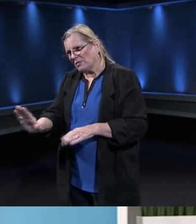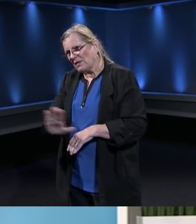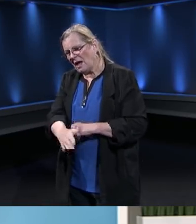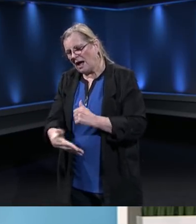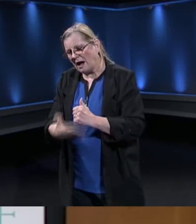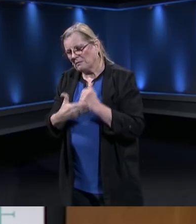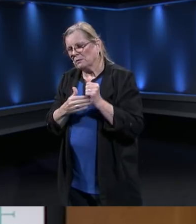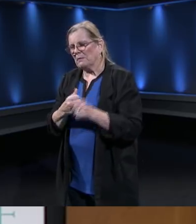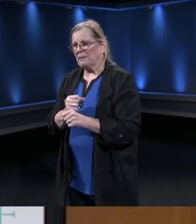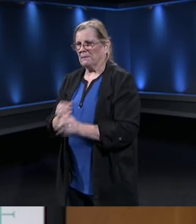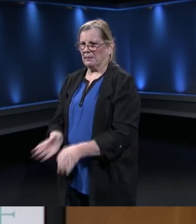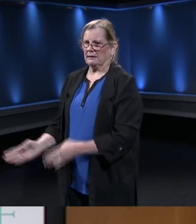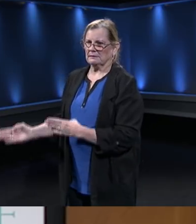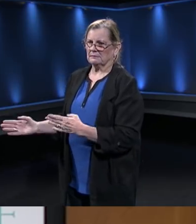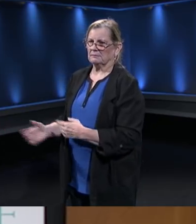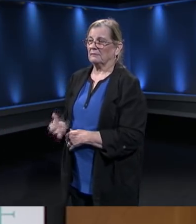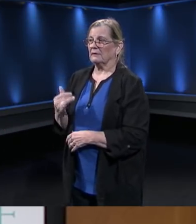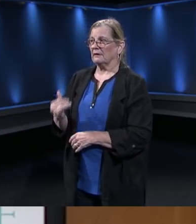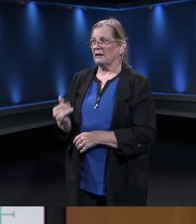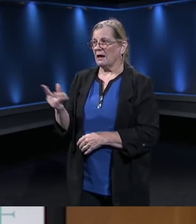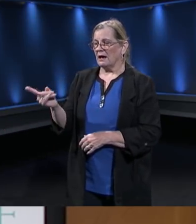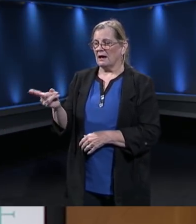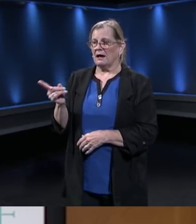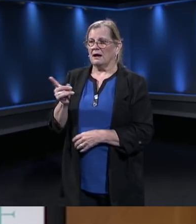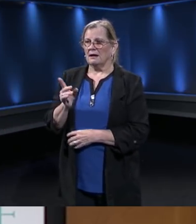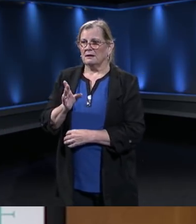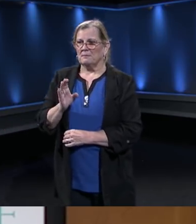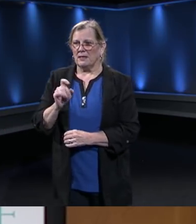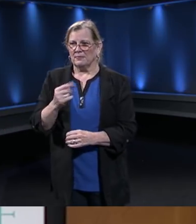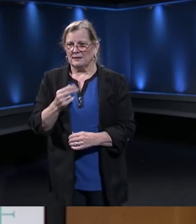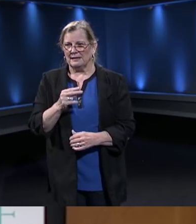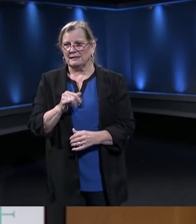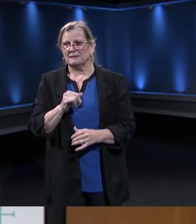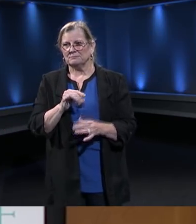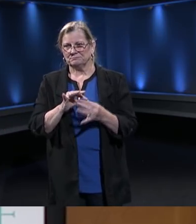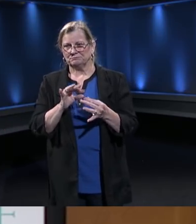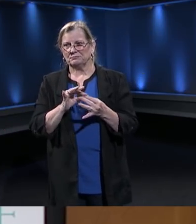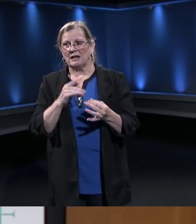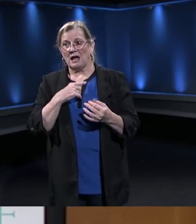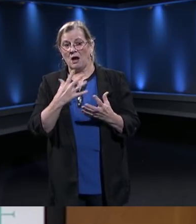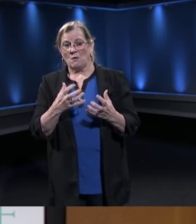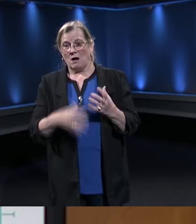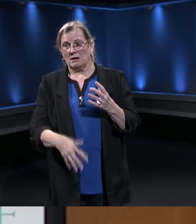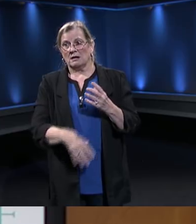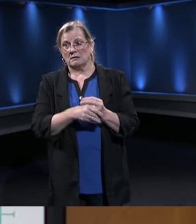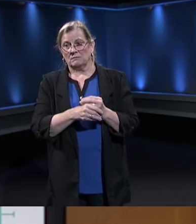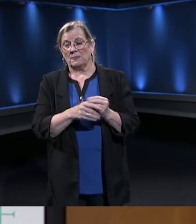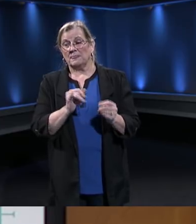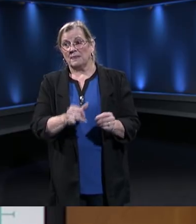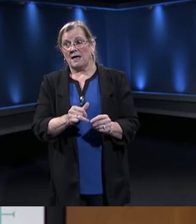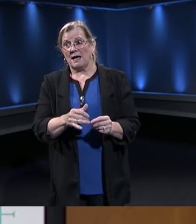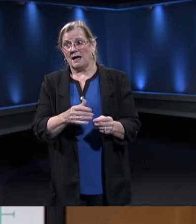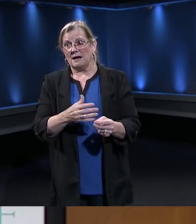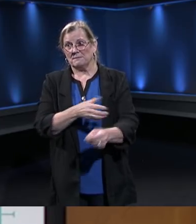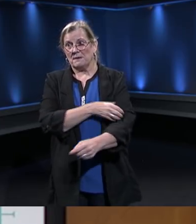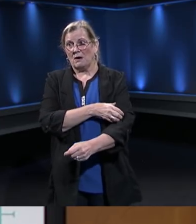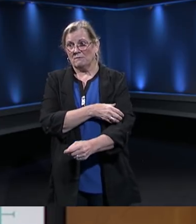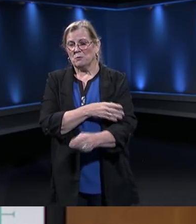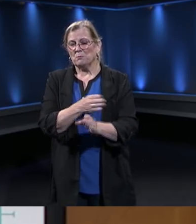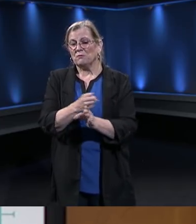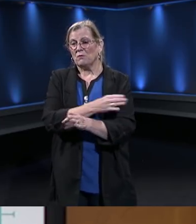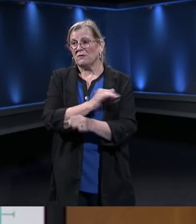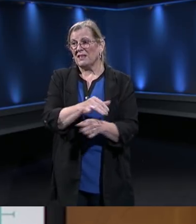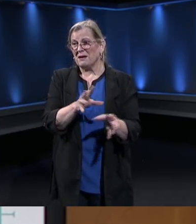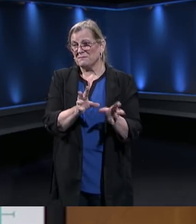Yeah, just to piggyback off of what Claudia said, I think it's really powerful to have those pre-planning meetings, right? We have a few weeks before school